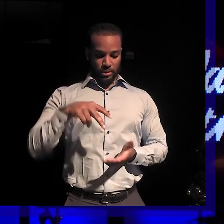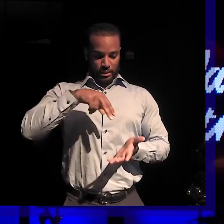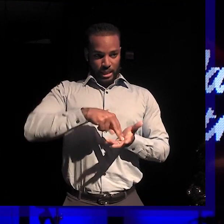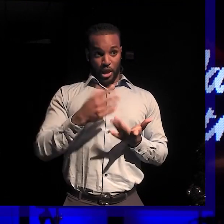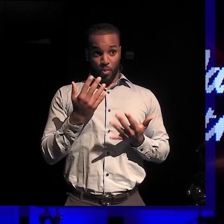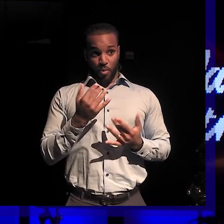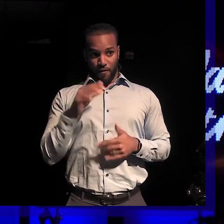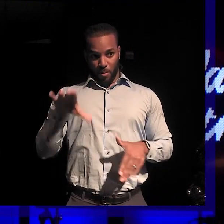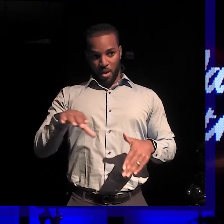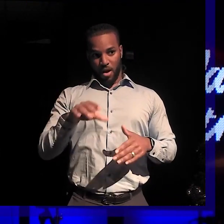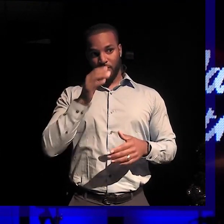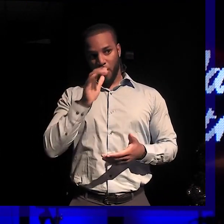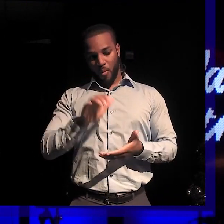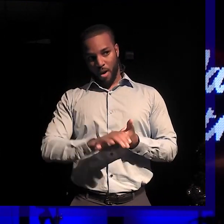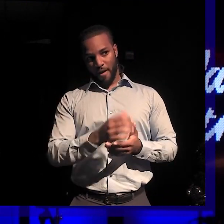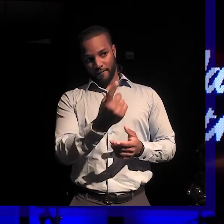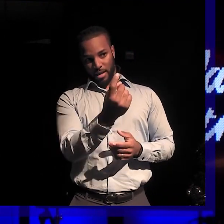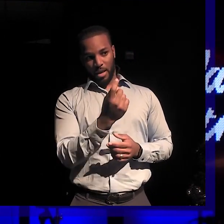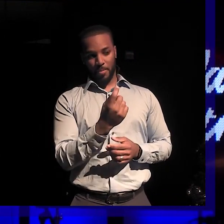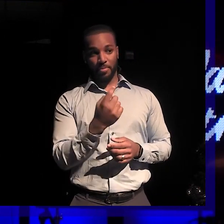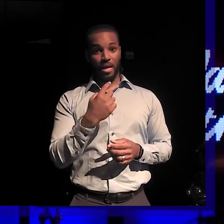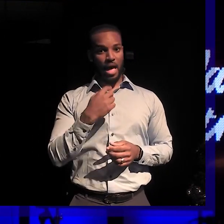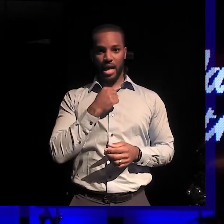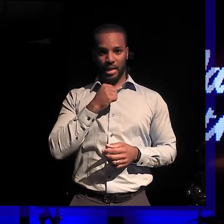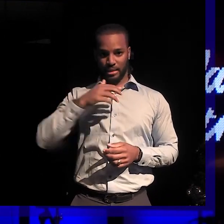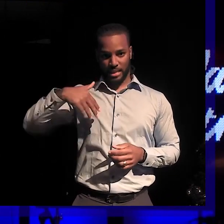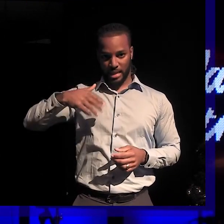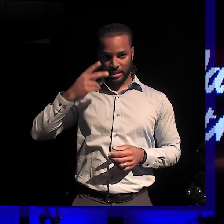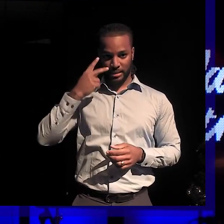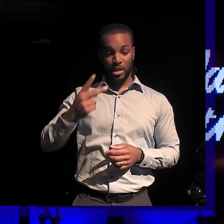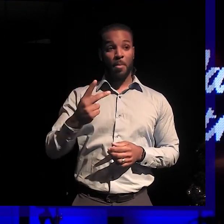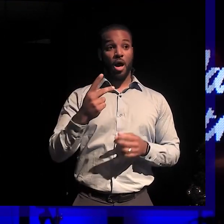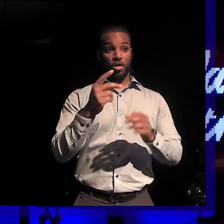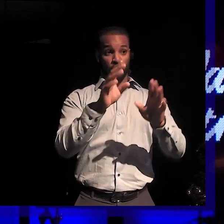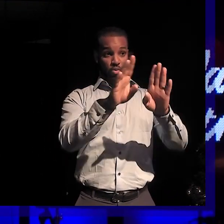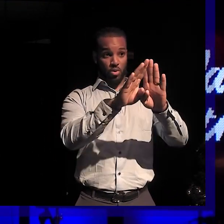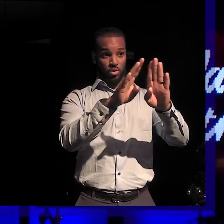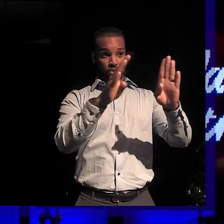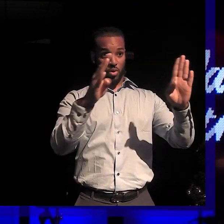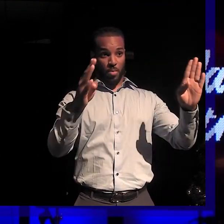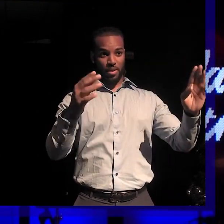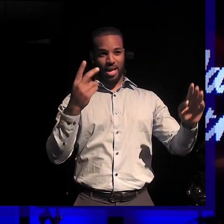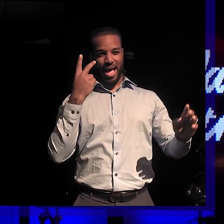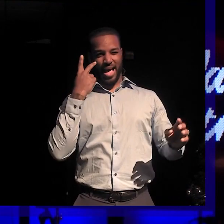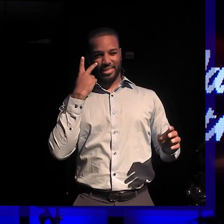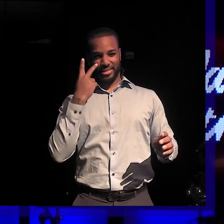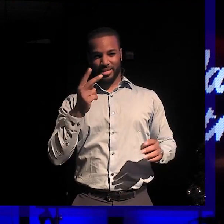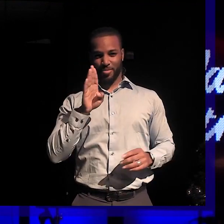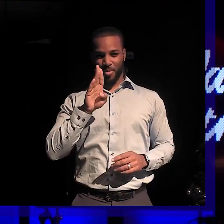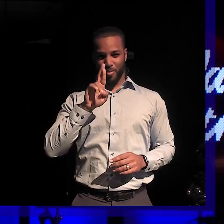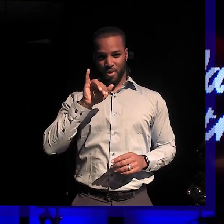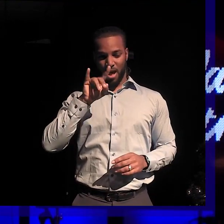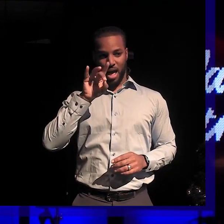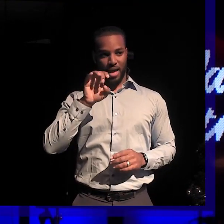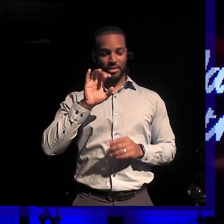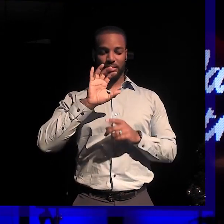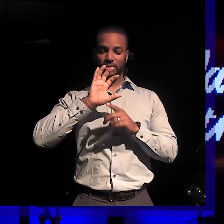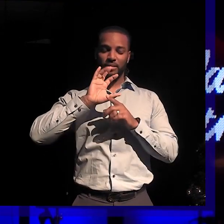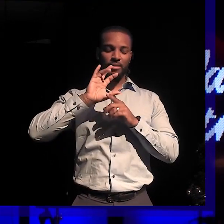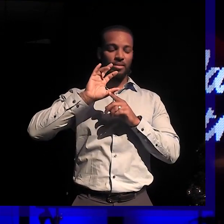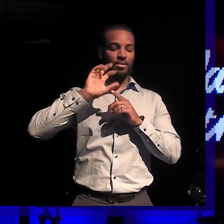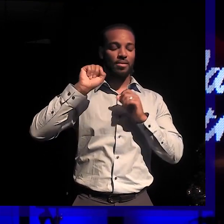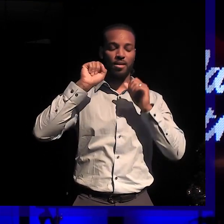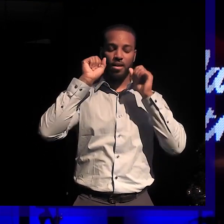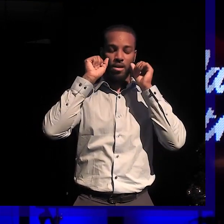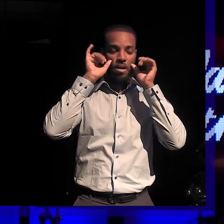hadn't seen her. I can remember like it was yesterday. The doors open, and I see this just amazing